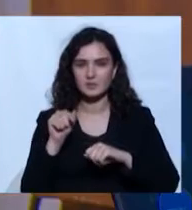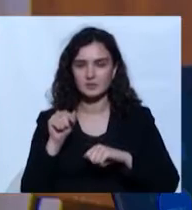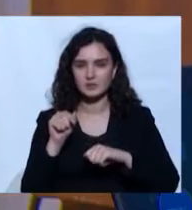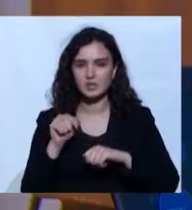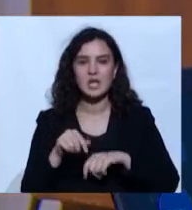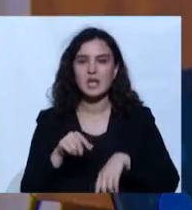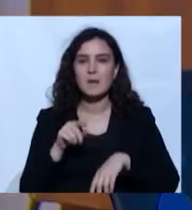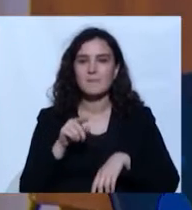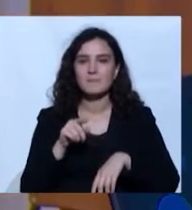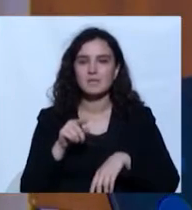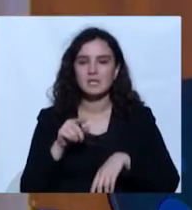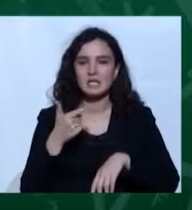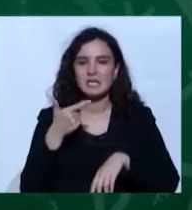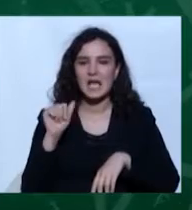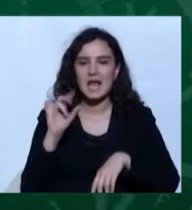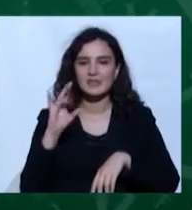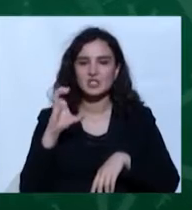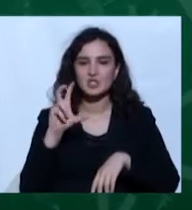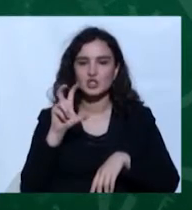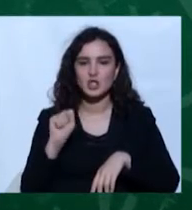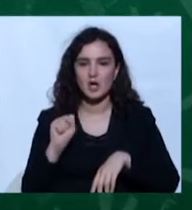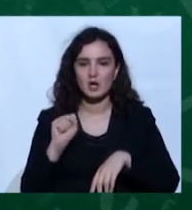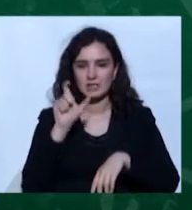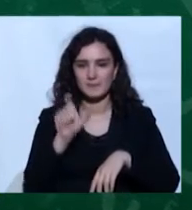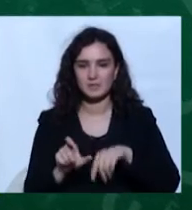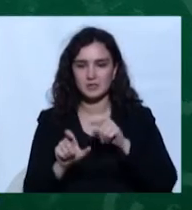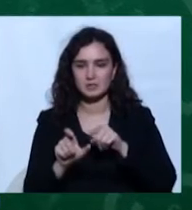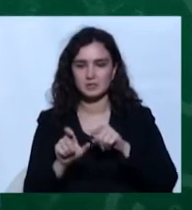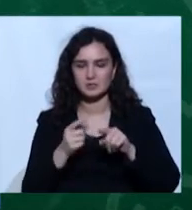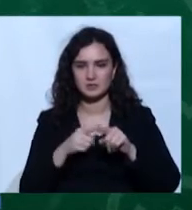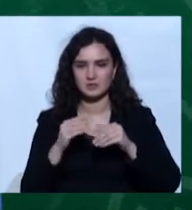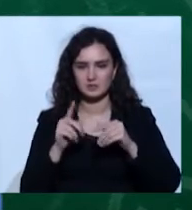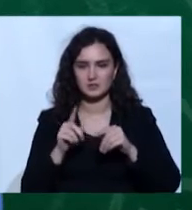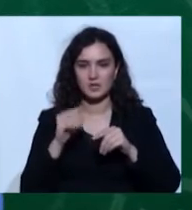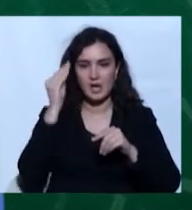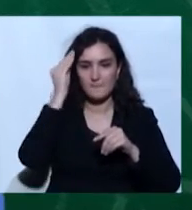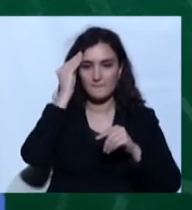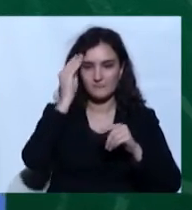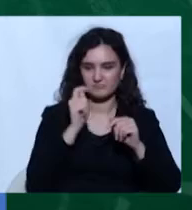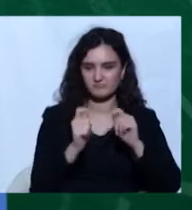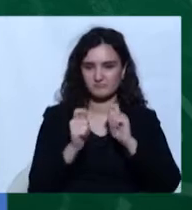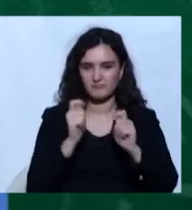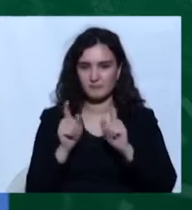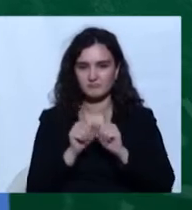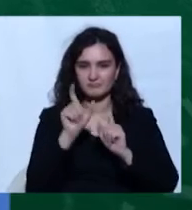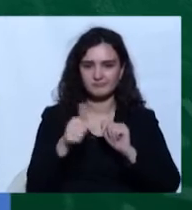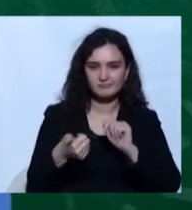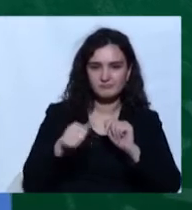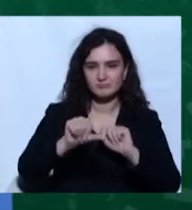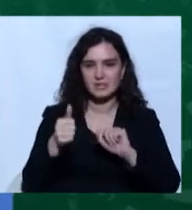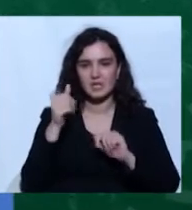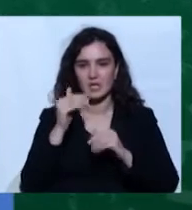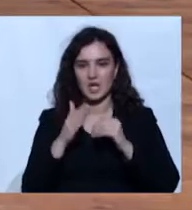is the verb to judge, and it is to form an opinion about someone or